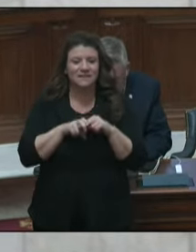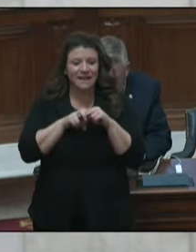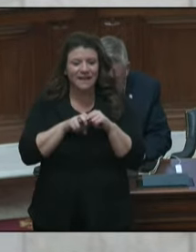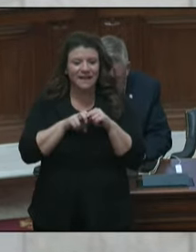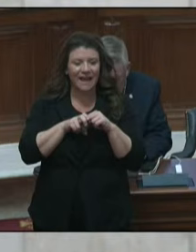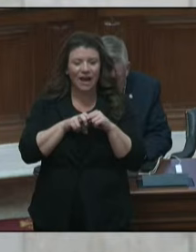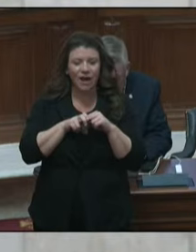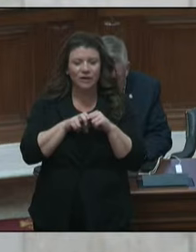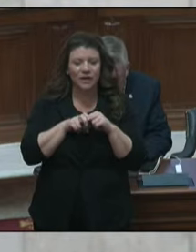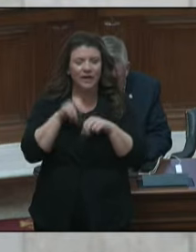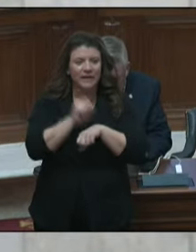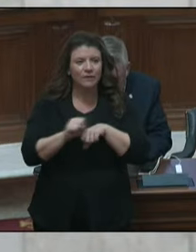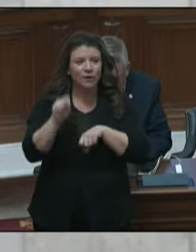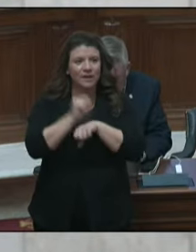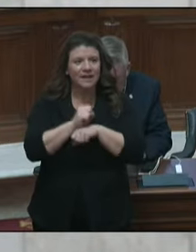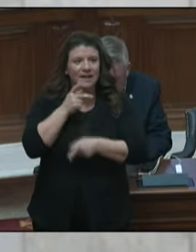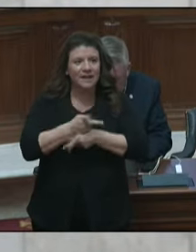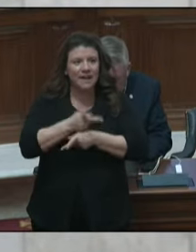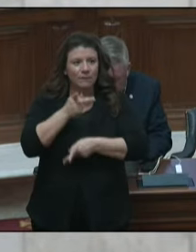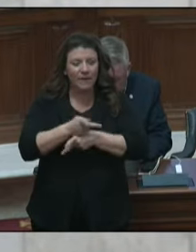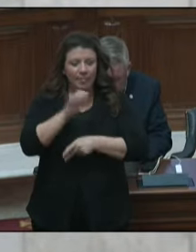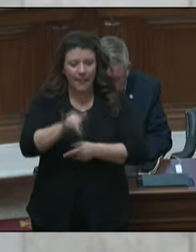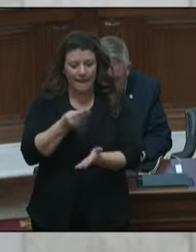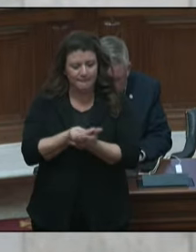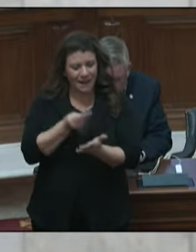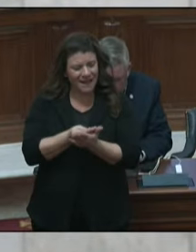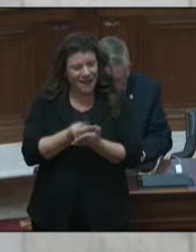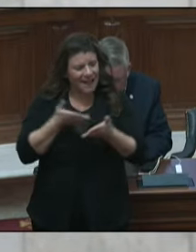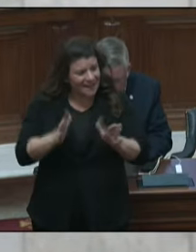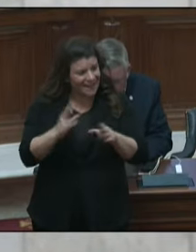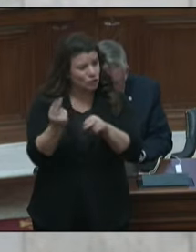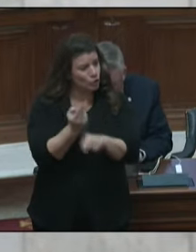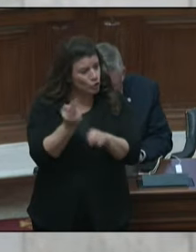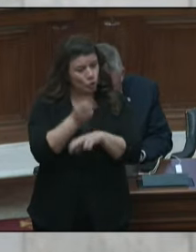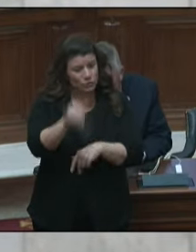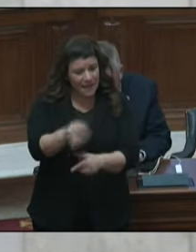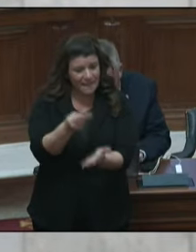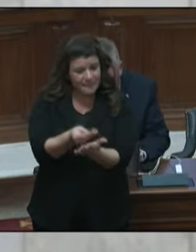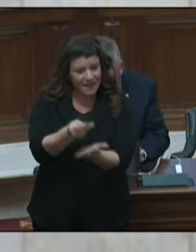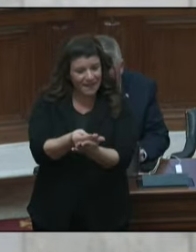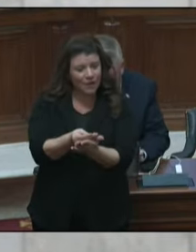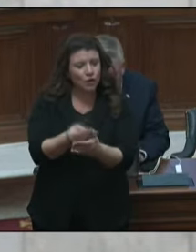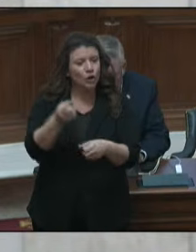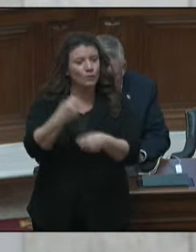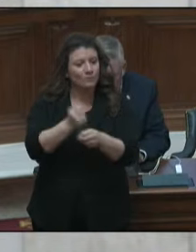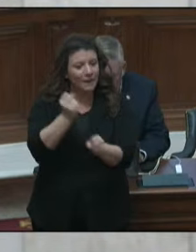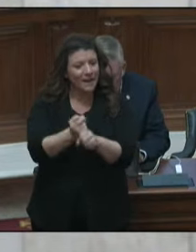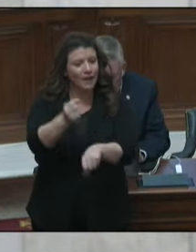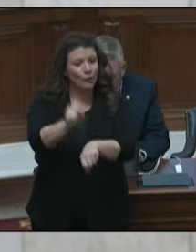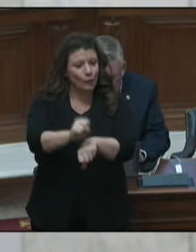in a pile of money, let's put the money at work. Let's make the money work for us.